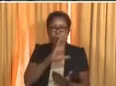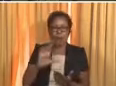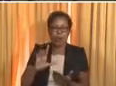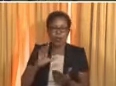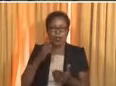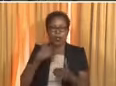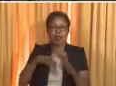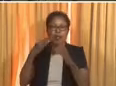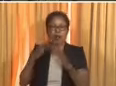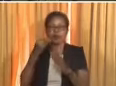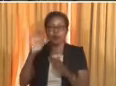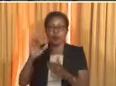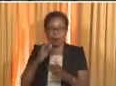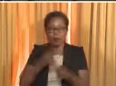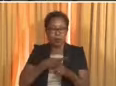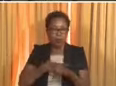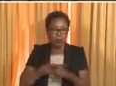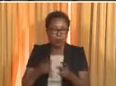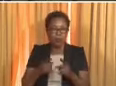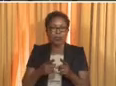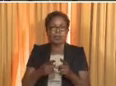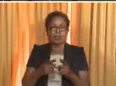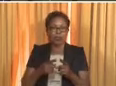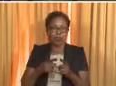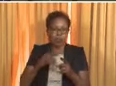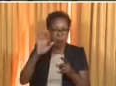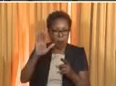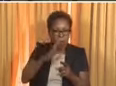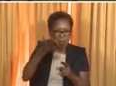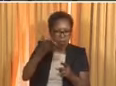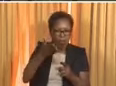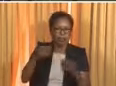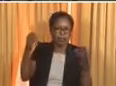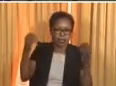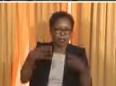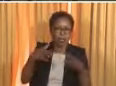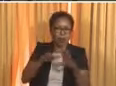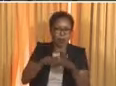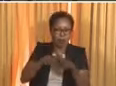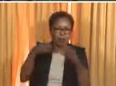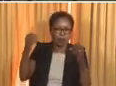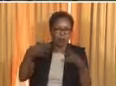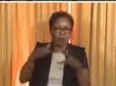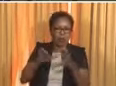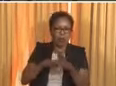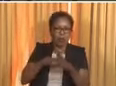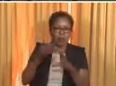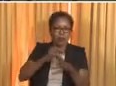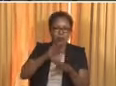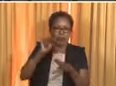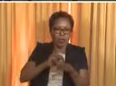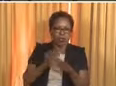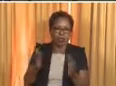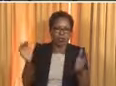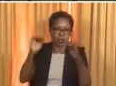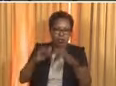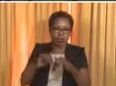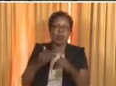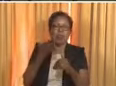Parliament. However, the composition of Parliament is clear, and the membership of the National Assembly is provided for under